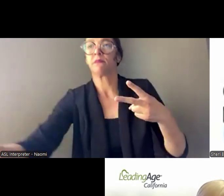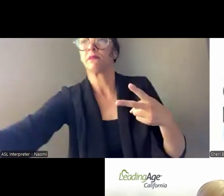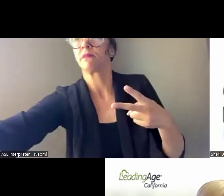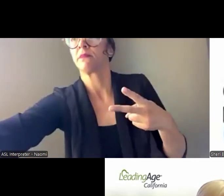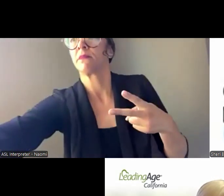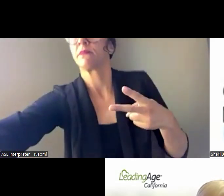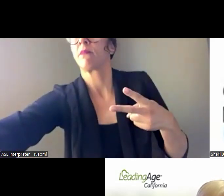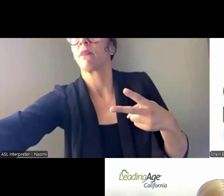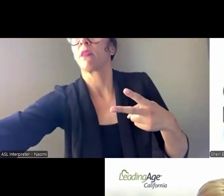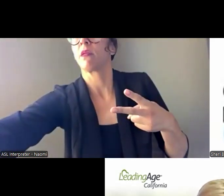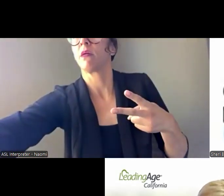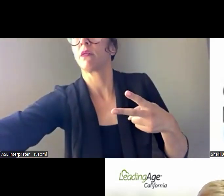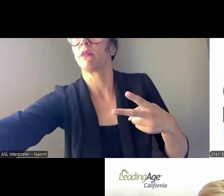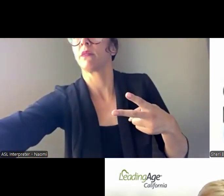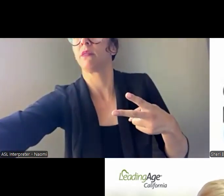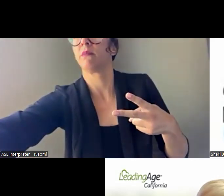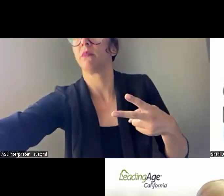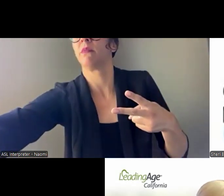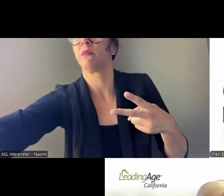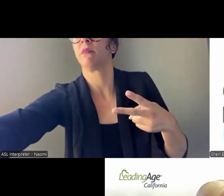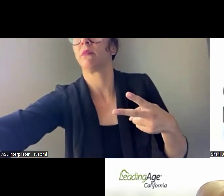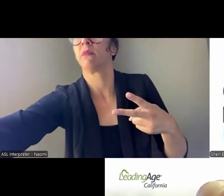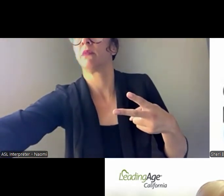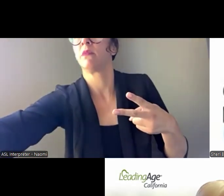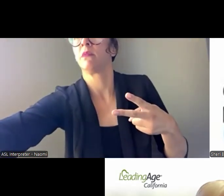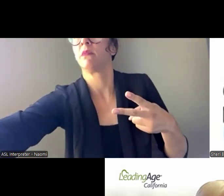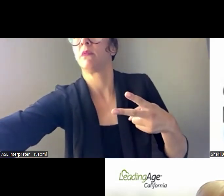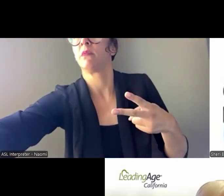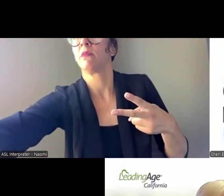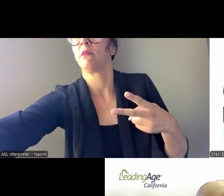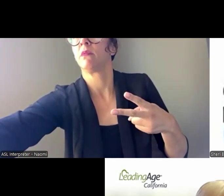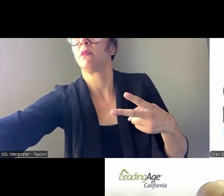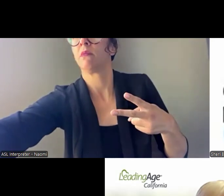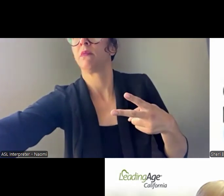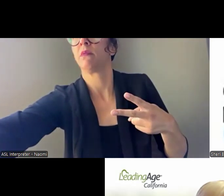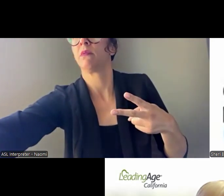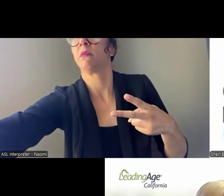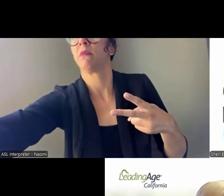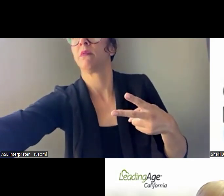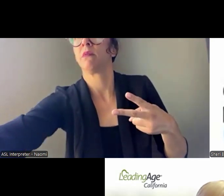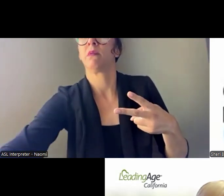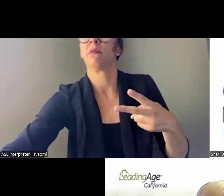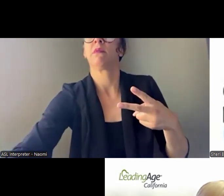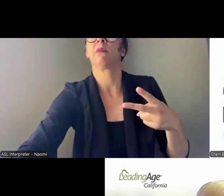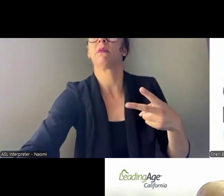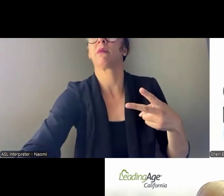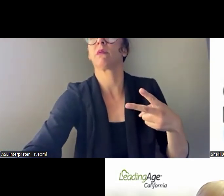Good. And this is Sherry again. Unless Sarah would like to weigh in on